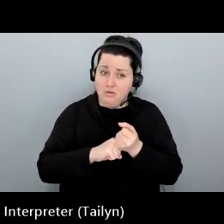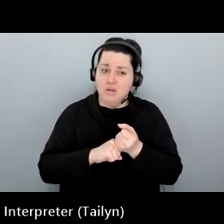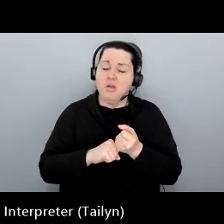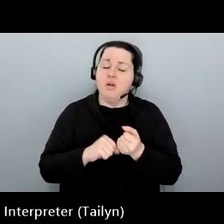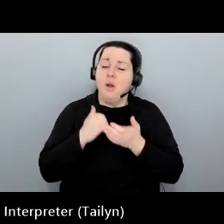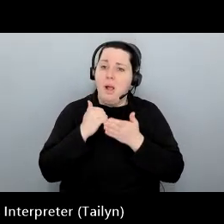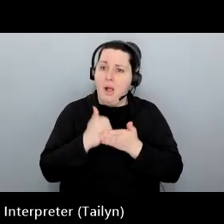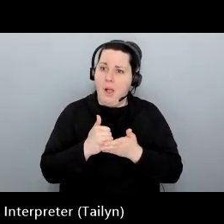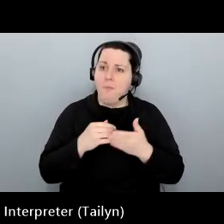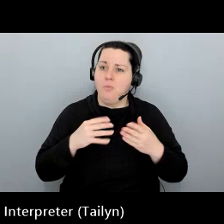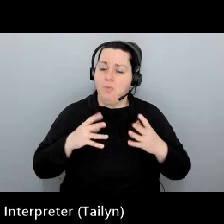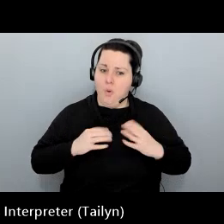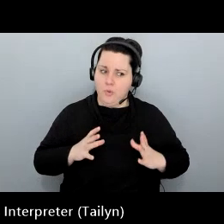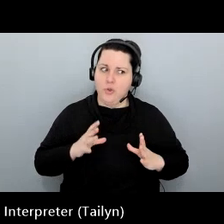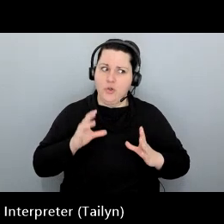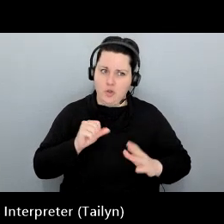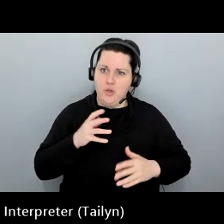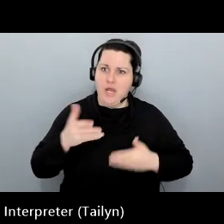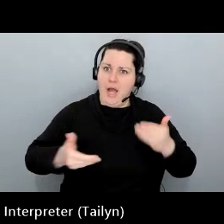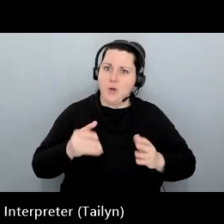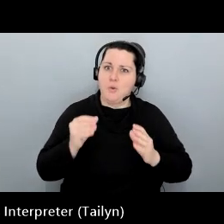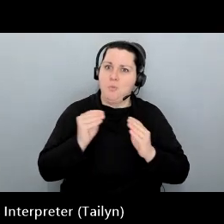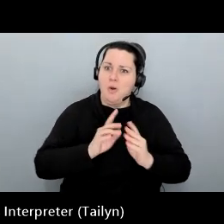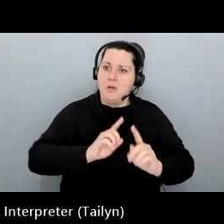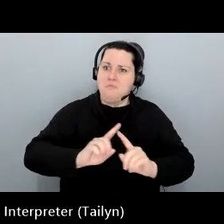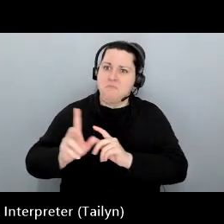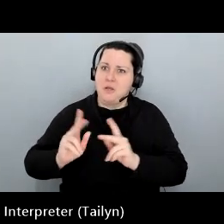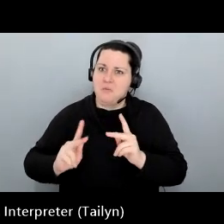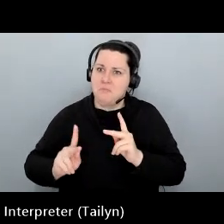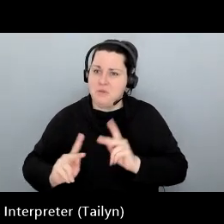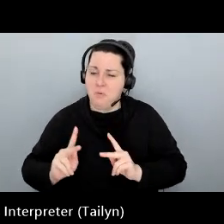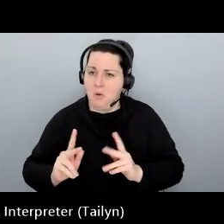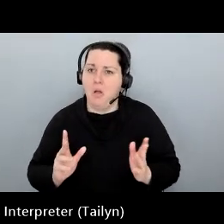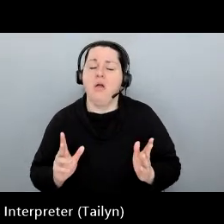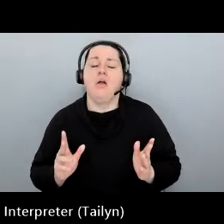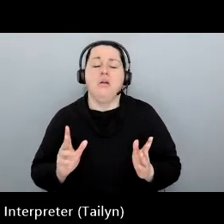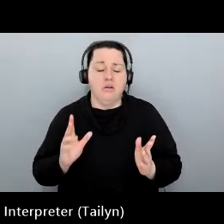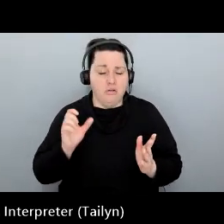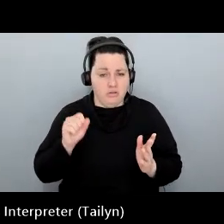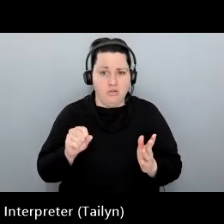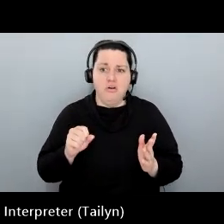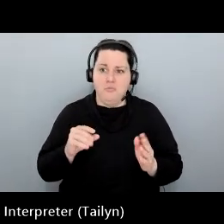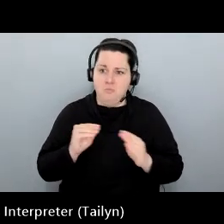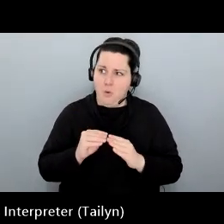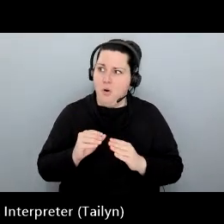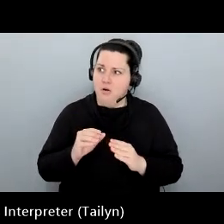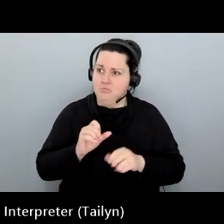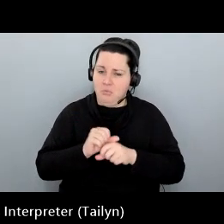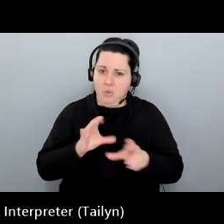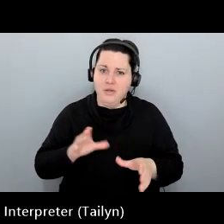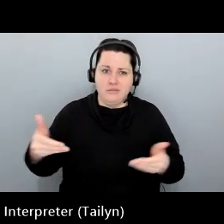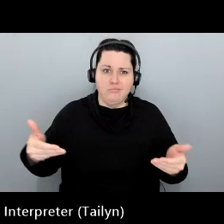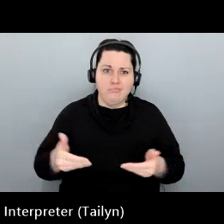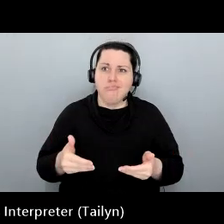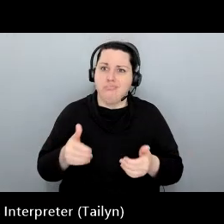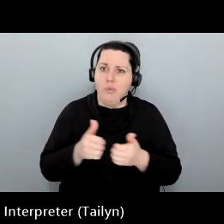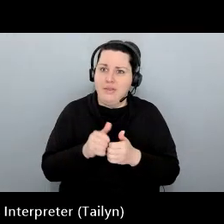expand their hiring practices by, looking at bringing in more employees with disabilities,